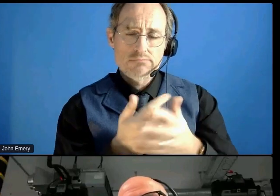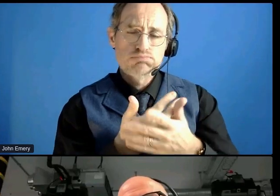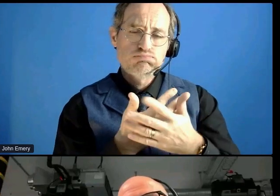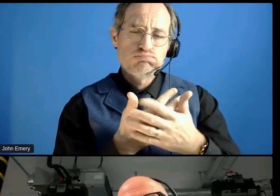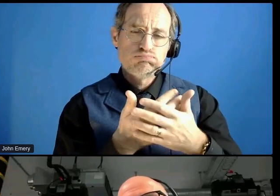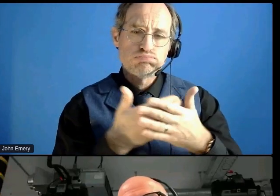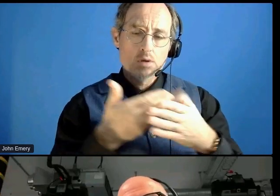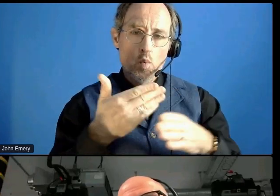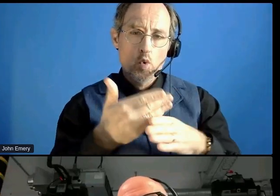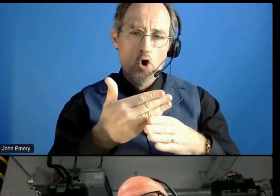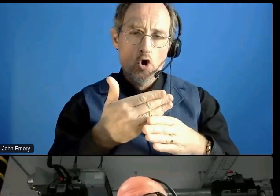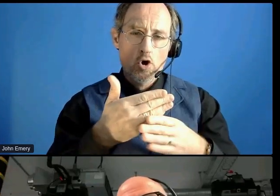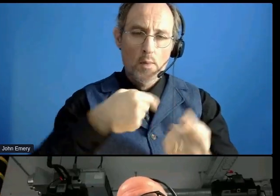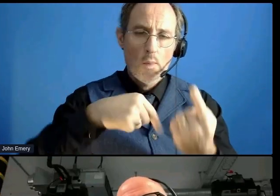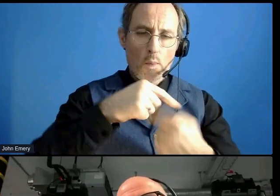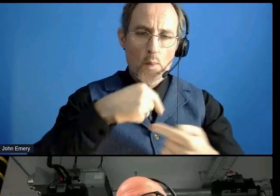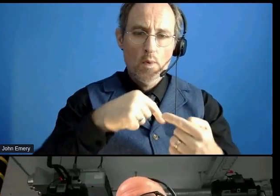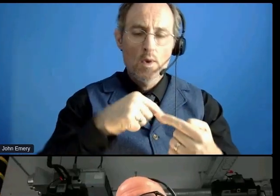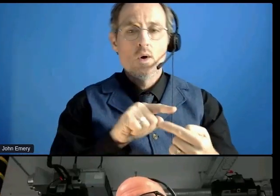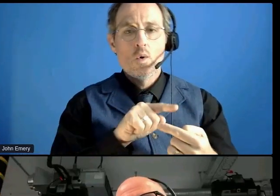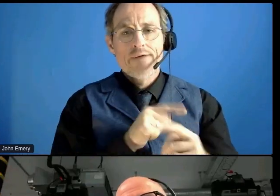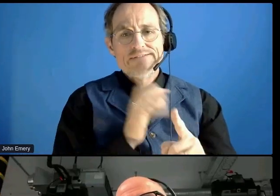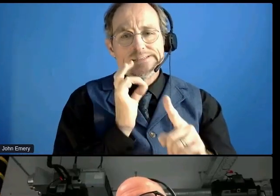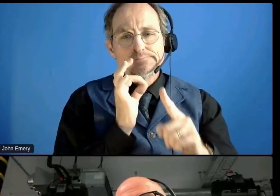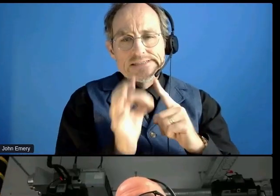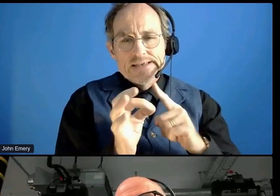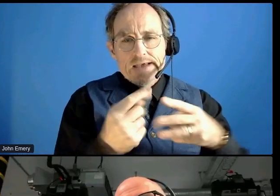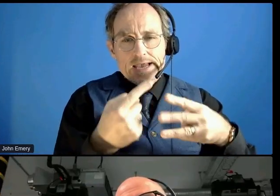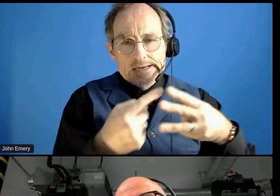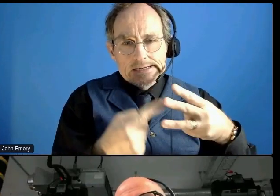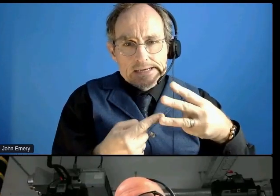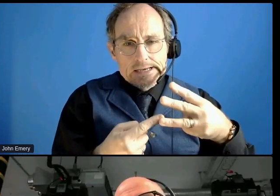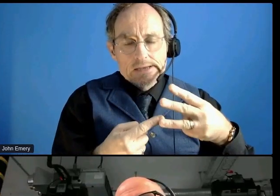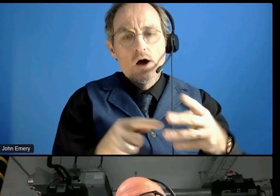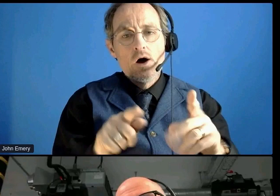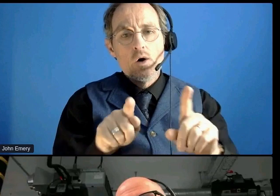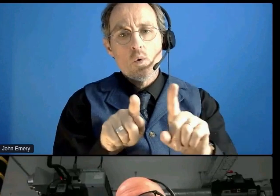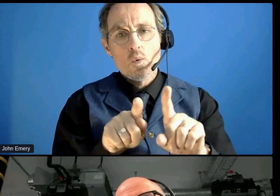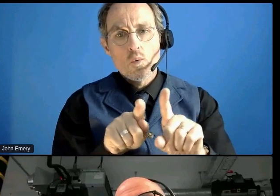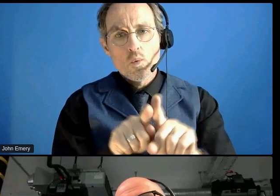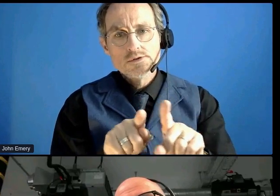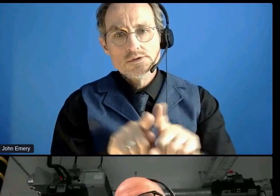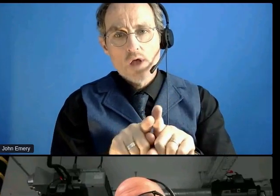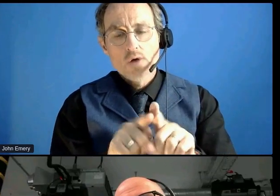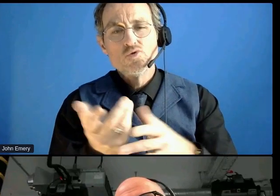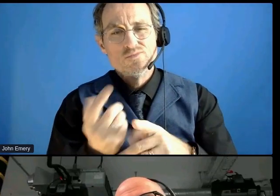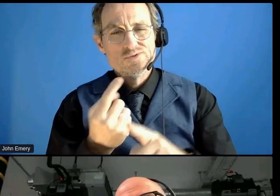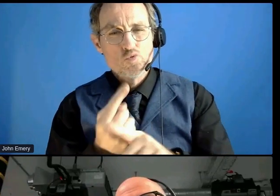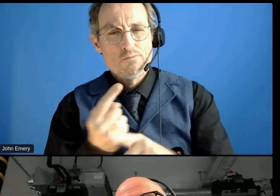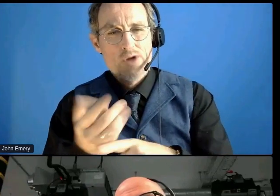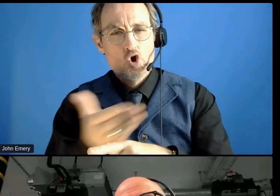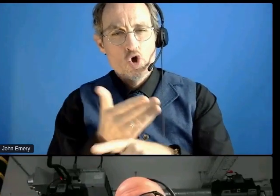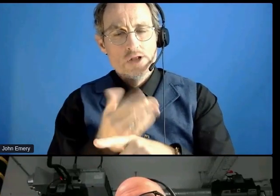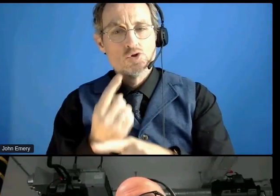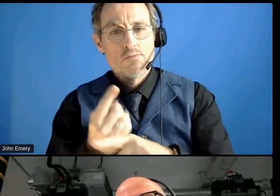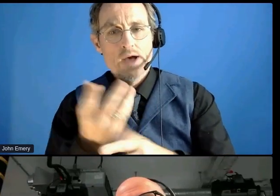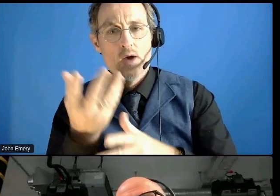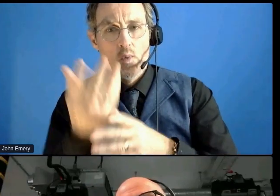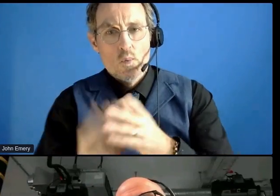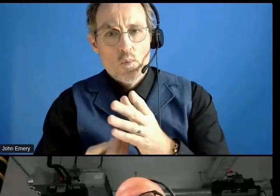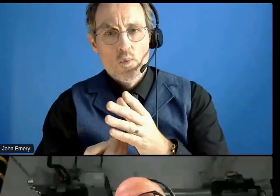minimum, hand it on to the next sort of chain, link in the chain. Heather, I'm conscious probably